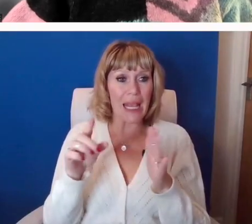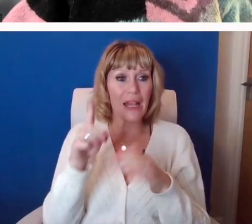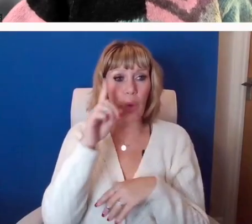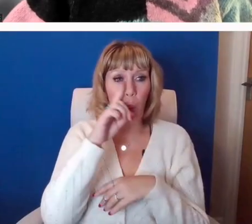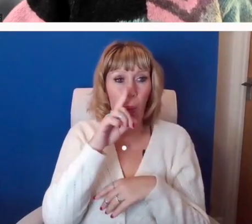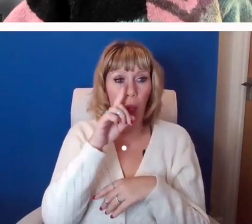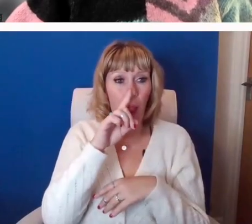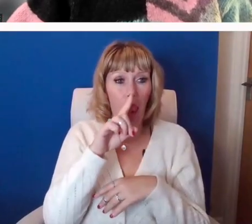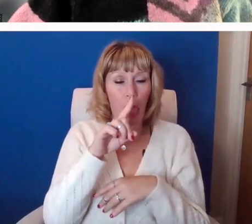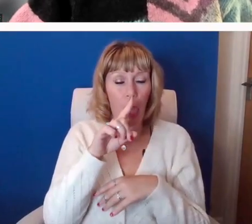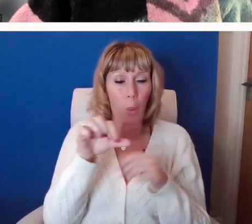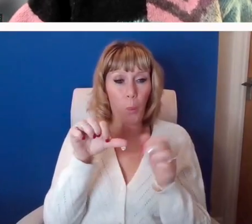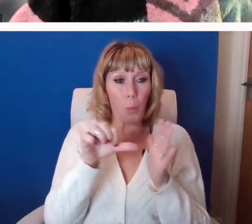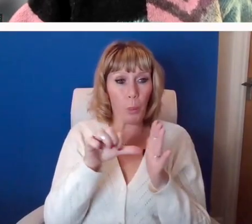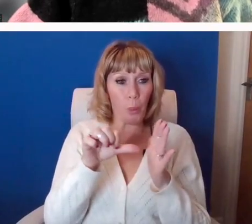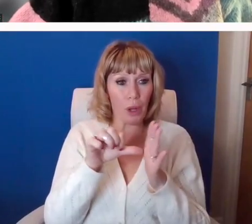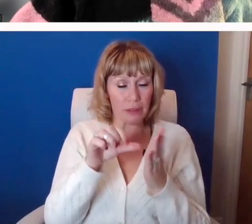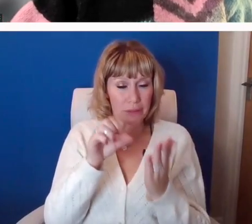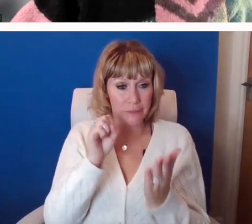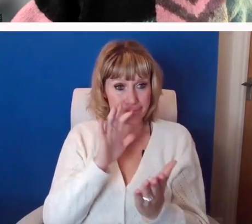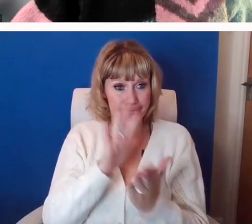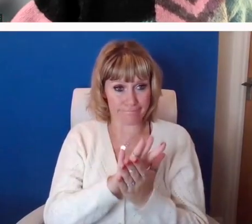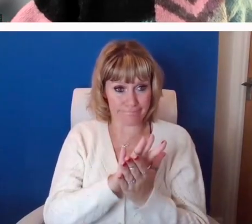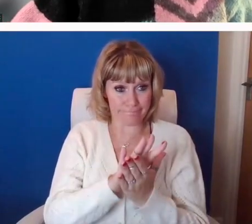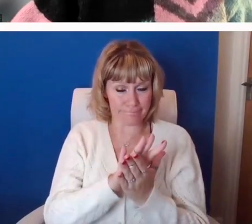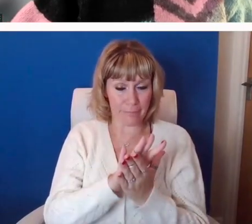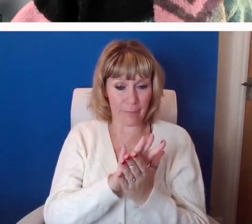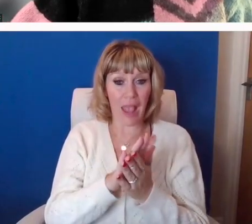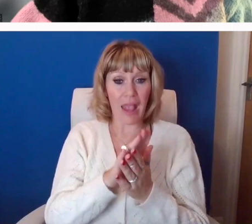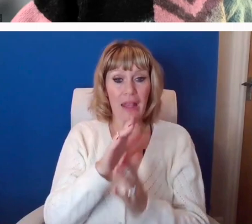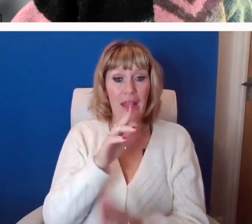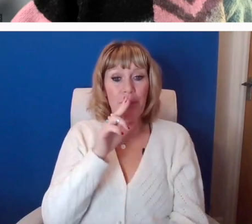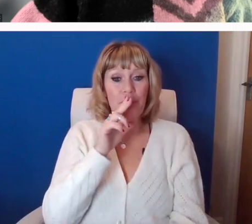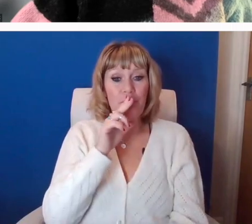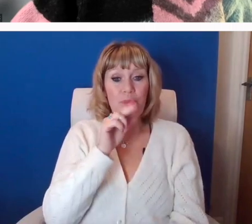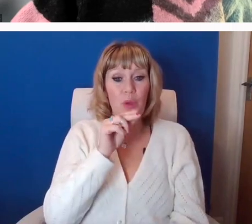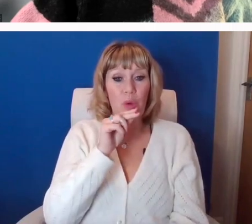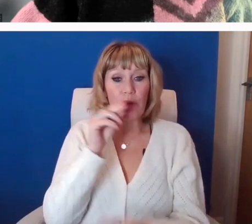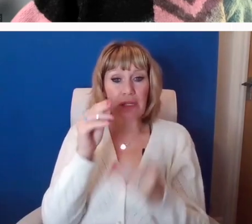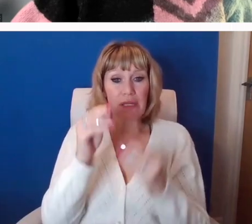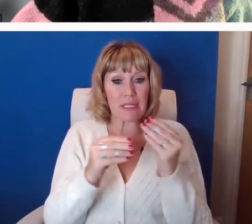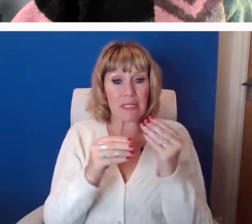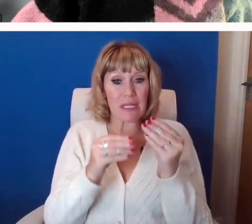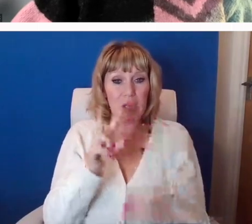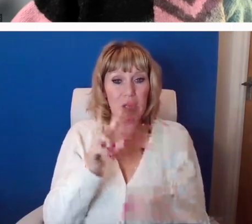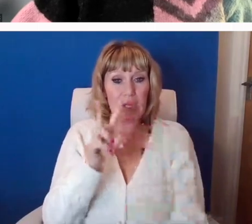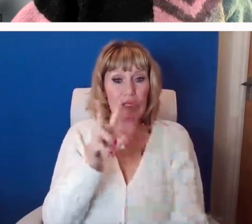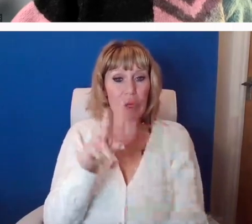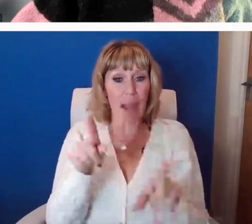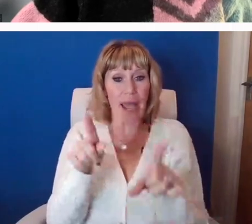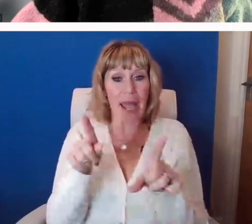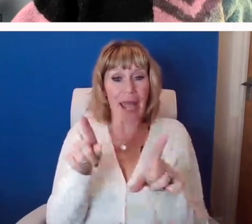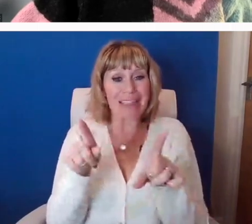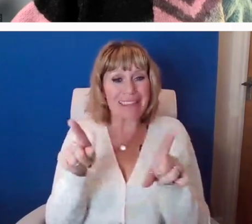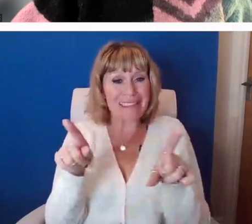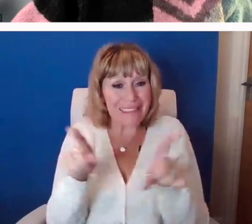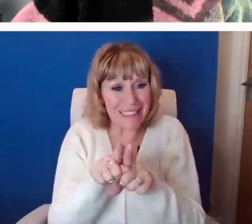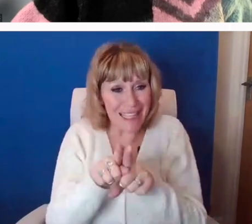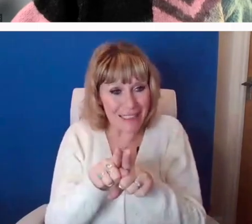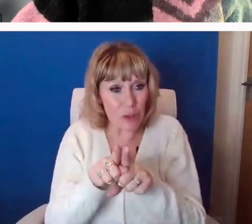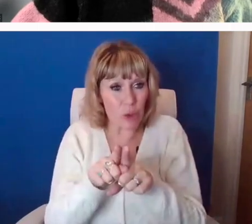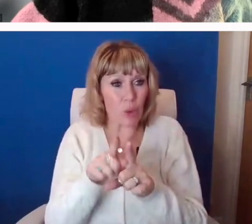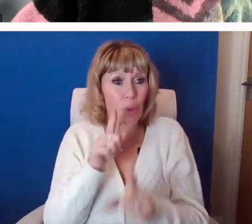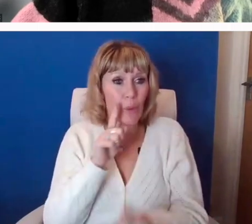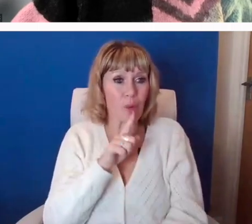And just to give you a little bit of audio description, two identical women with patterned faces, one eye surrounded